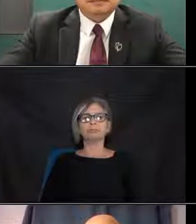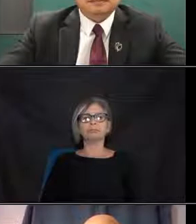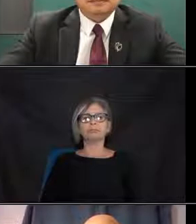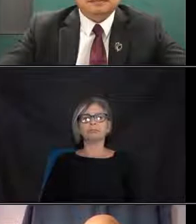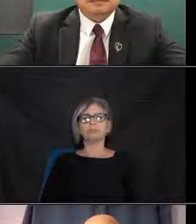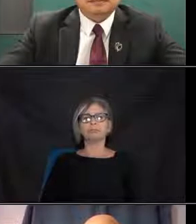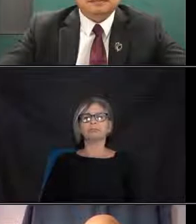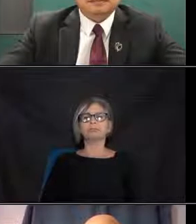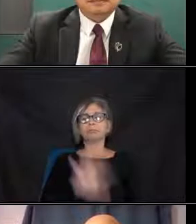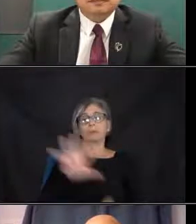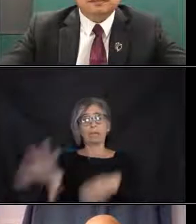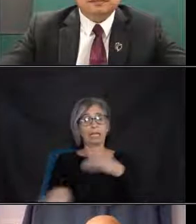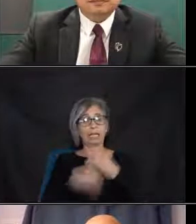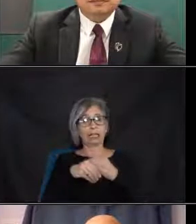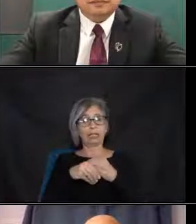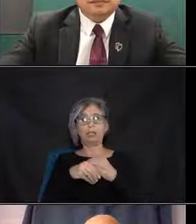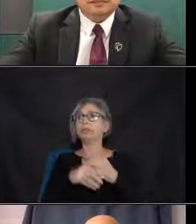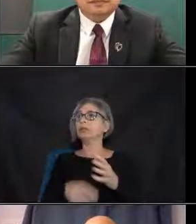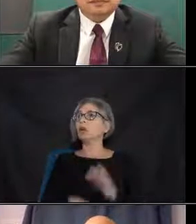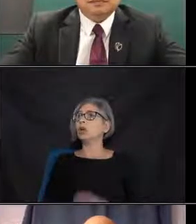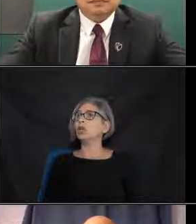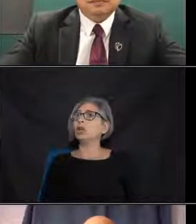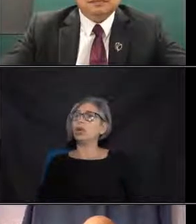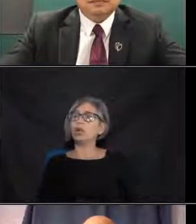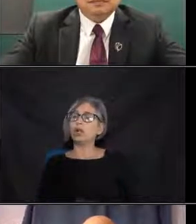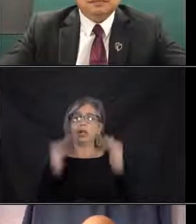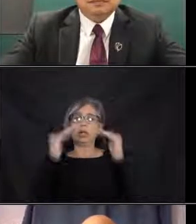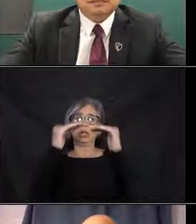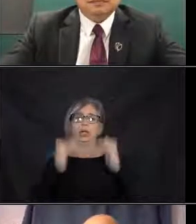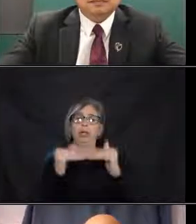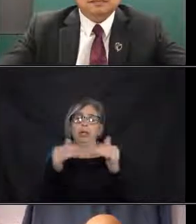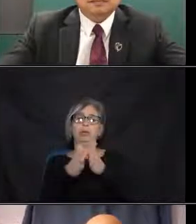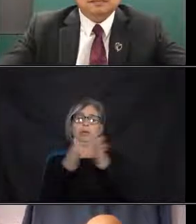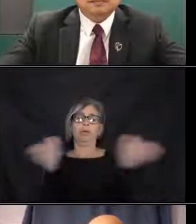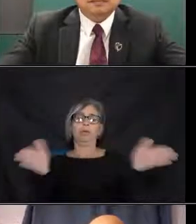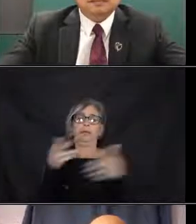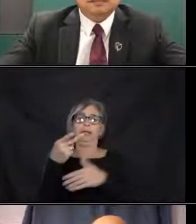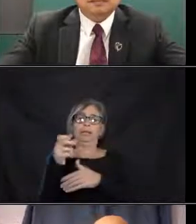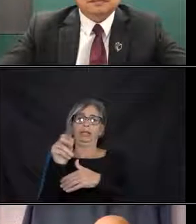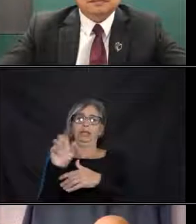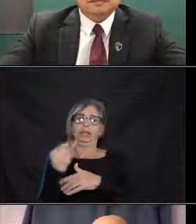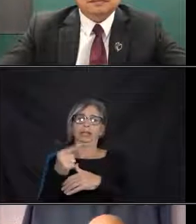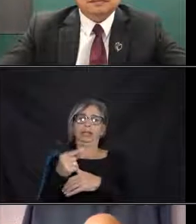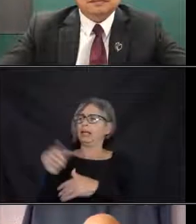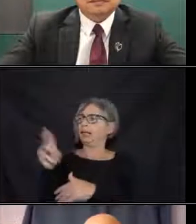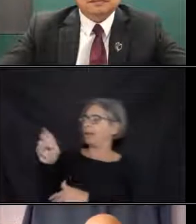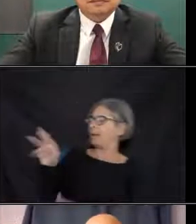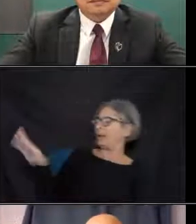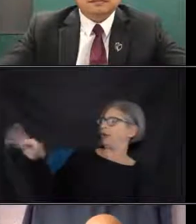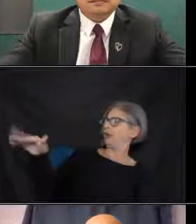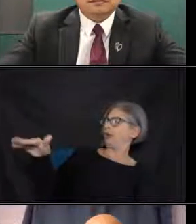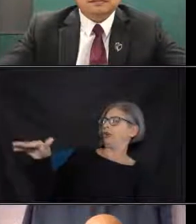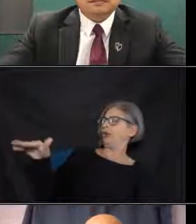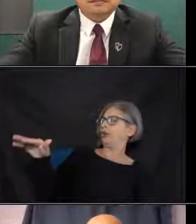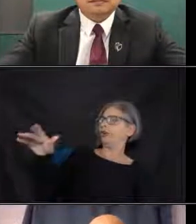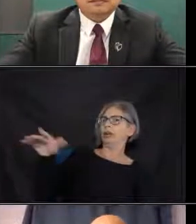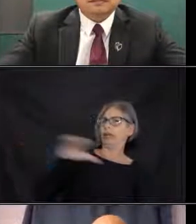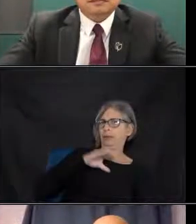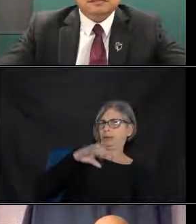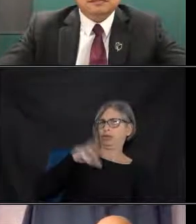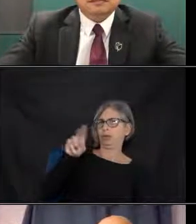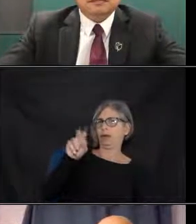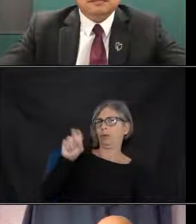In addition, we will move on now to public hearing. Mayor? Yes. Just wanted to chime in